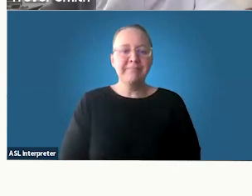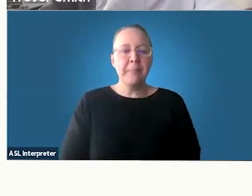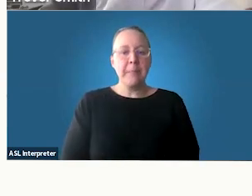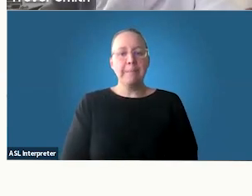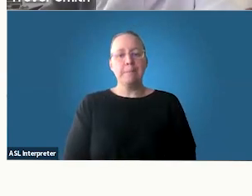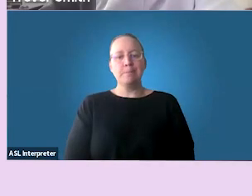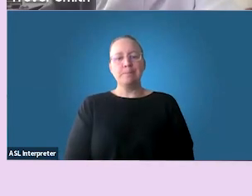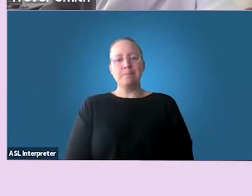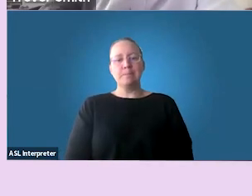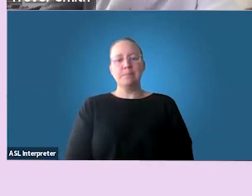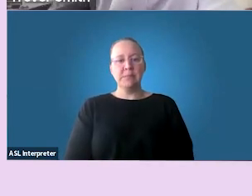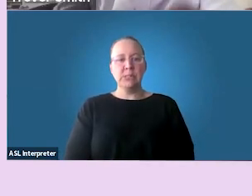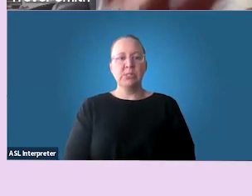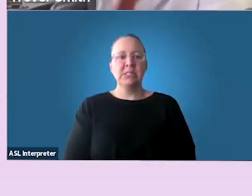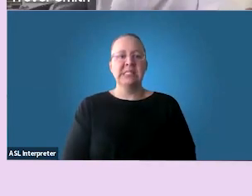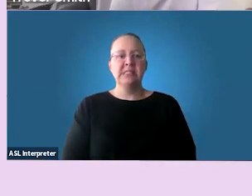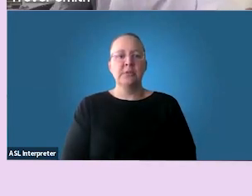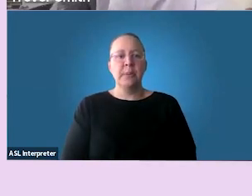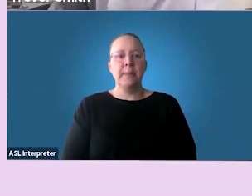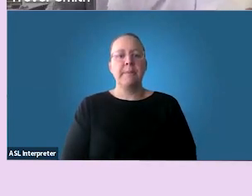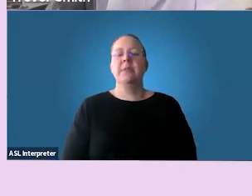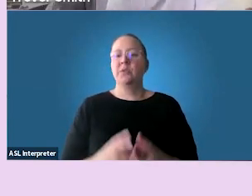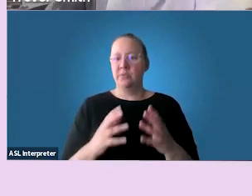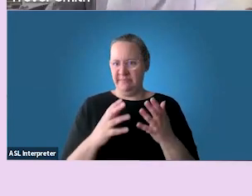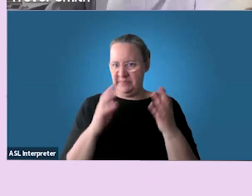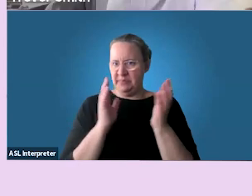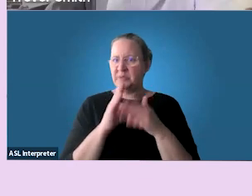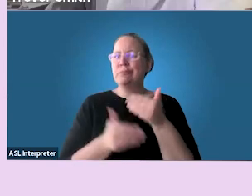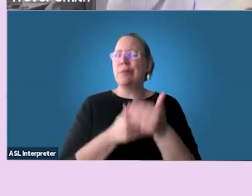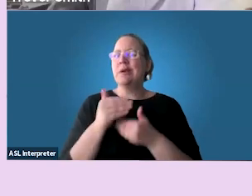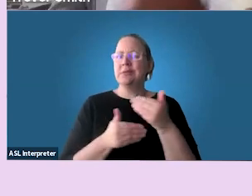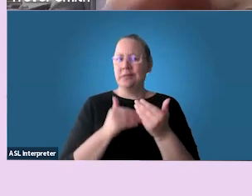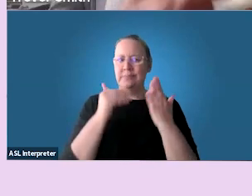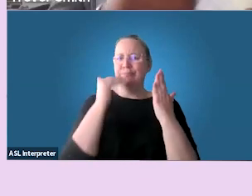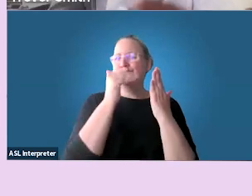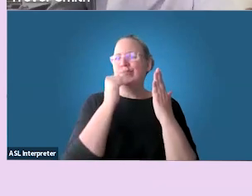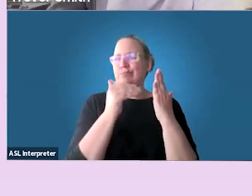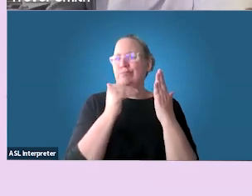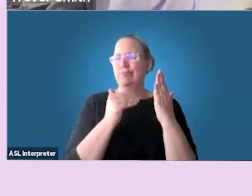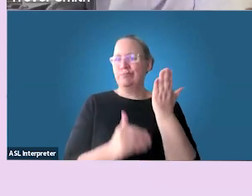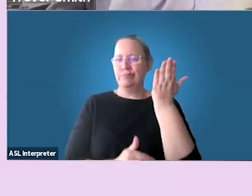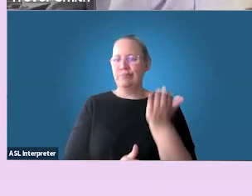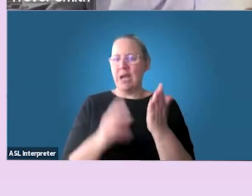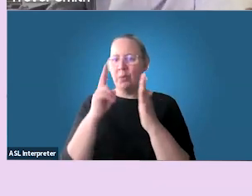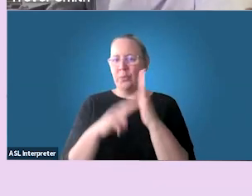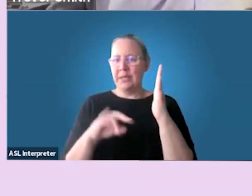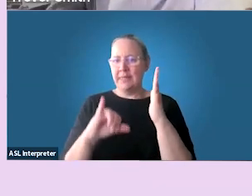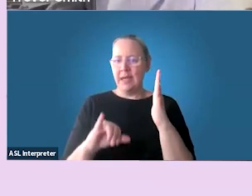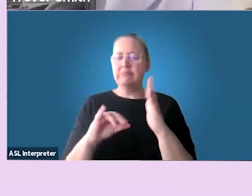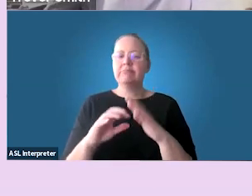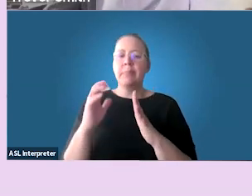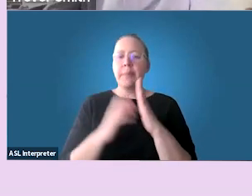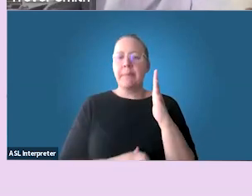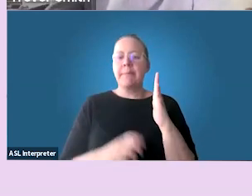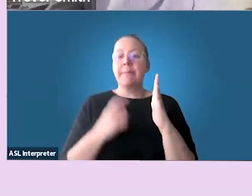And so what we came up with, we did like an iterative process. And I'll read it, the North Star. And I